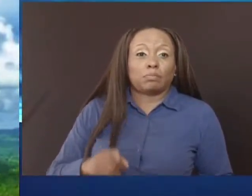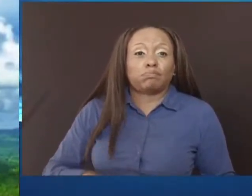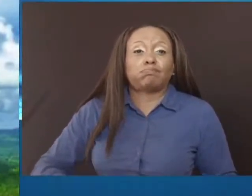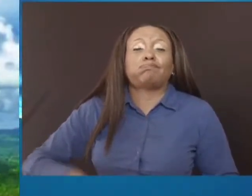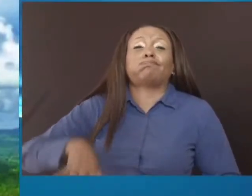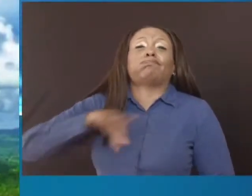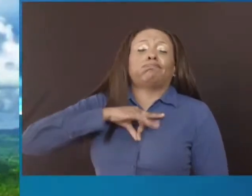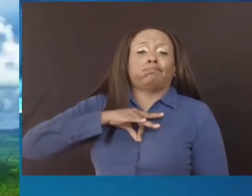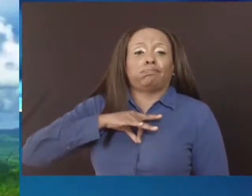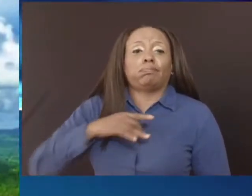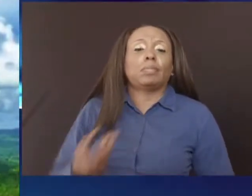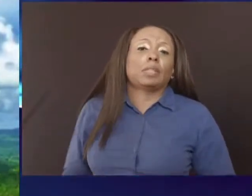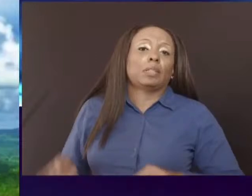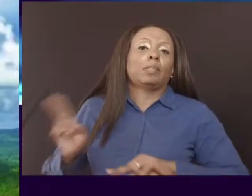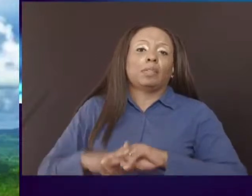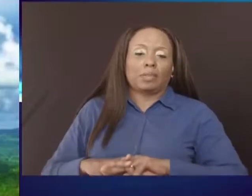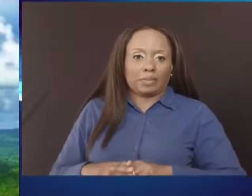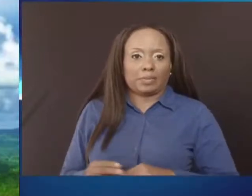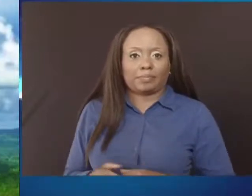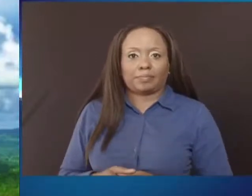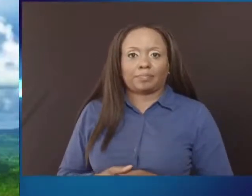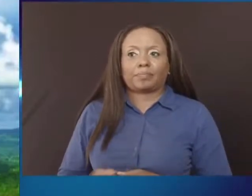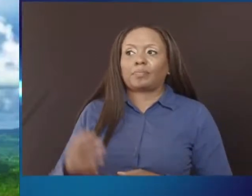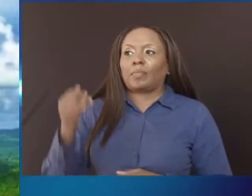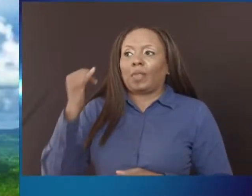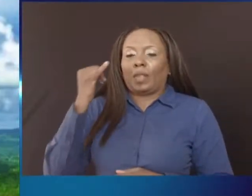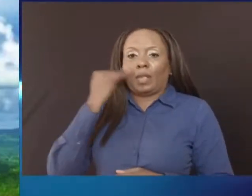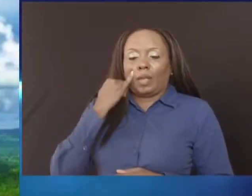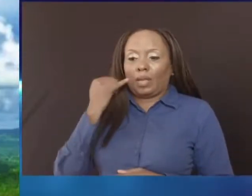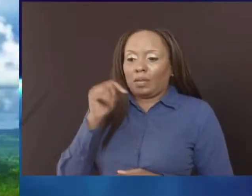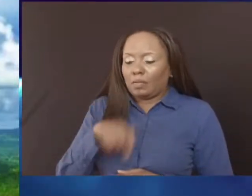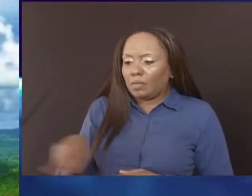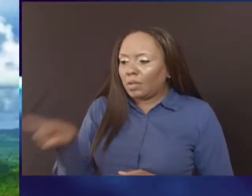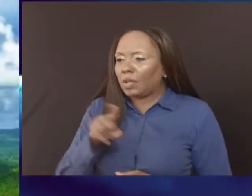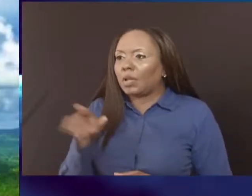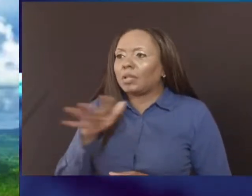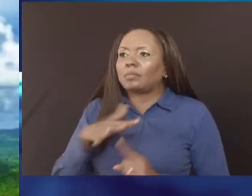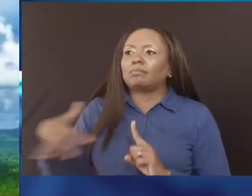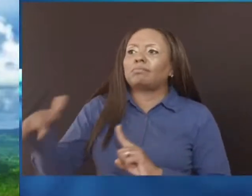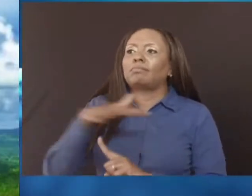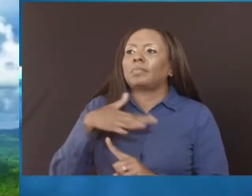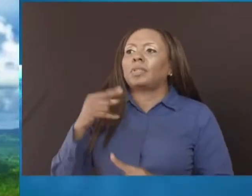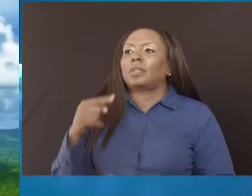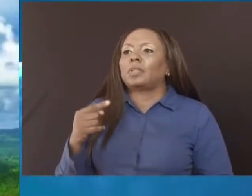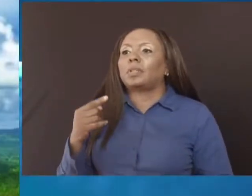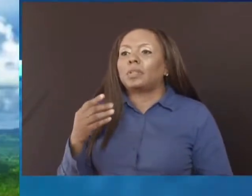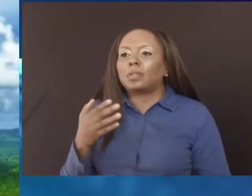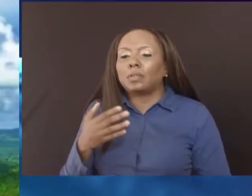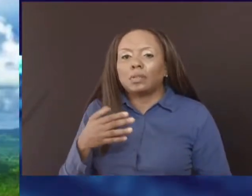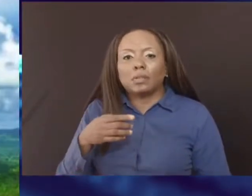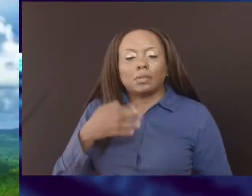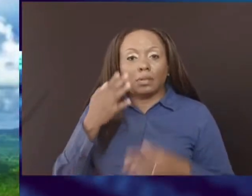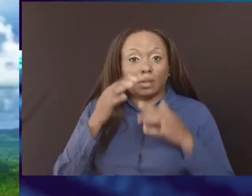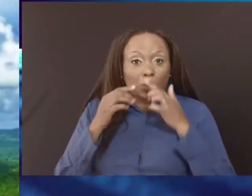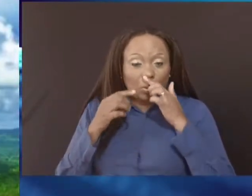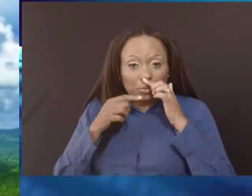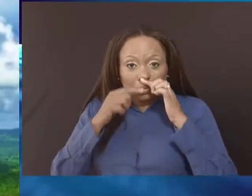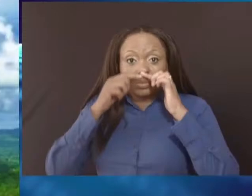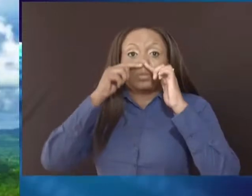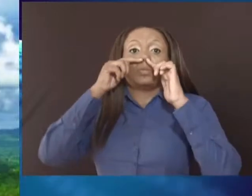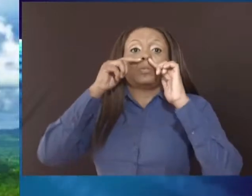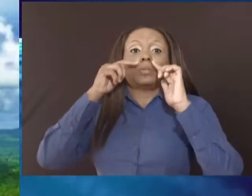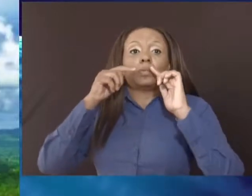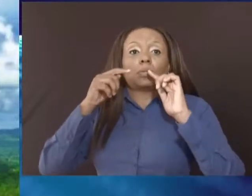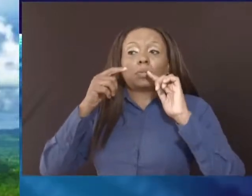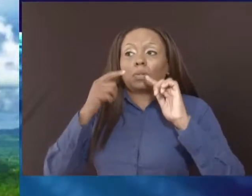increase, which means if it is within your space and you inhale this virus, or it,